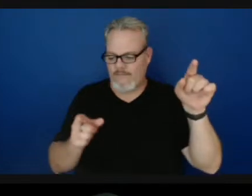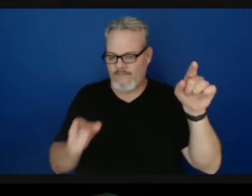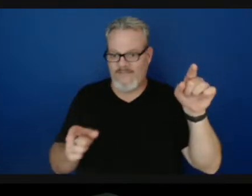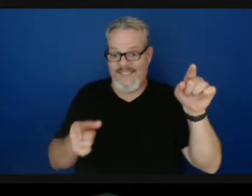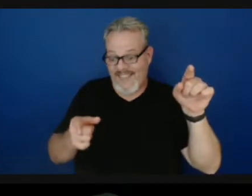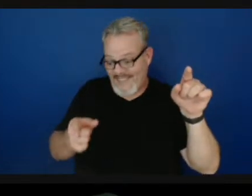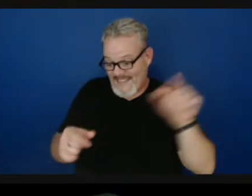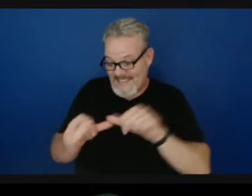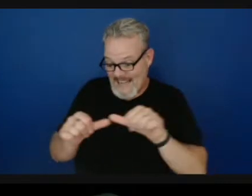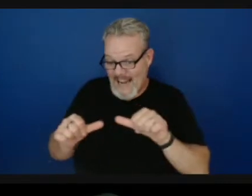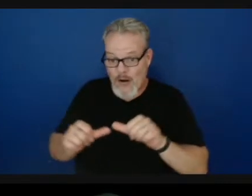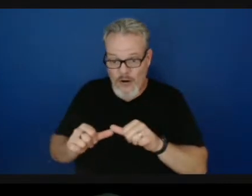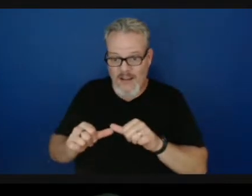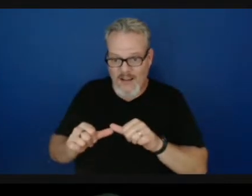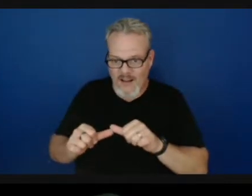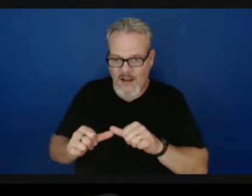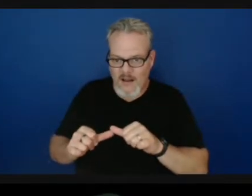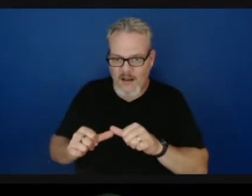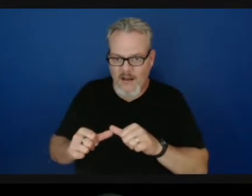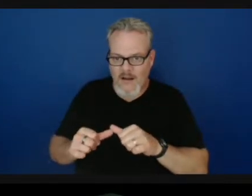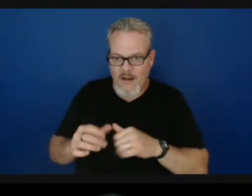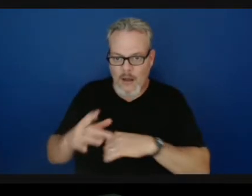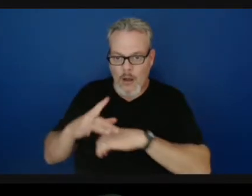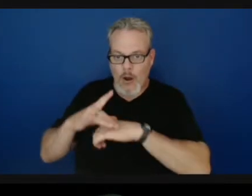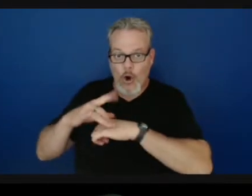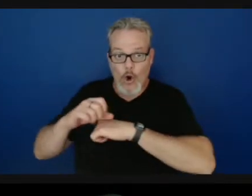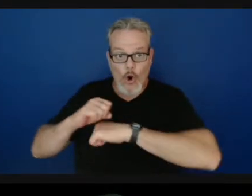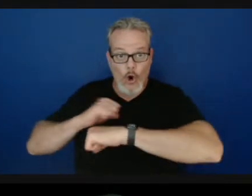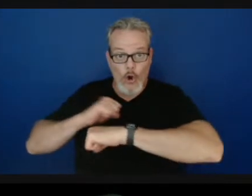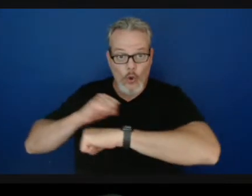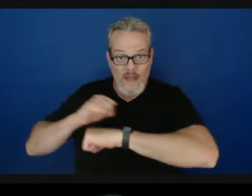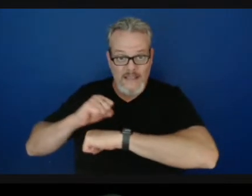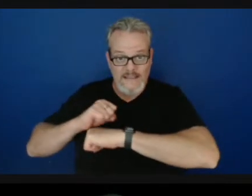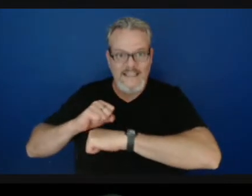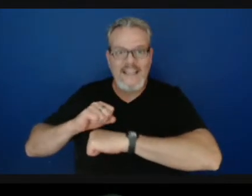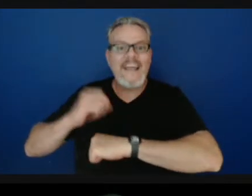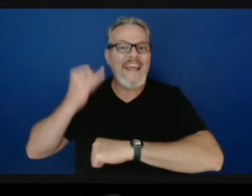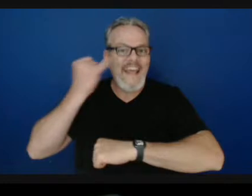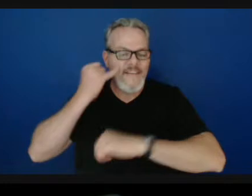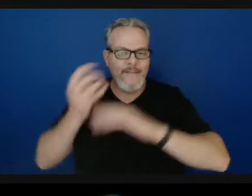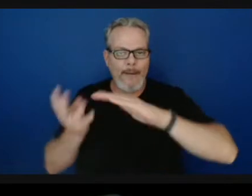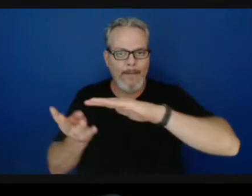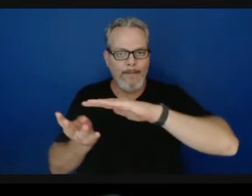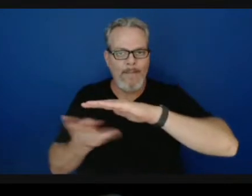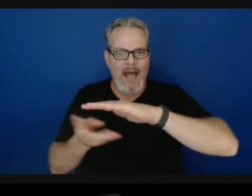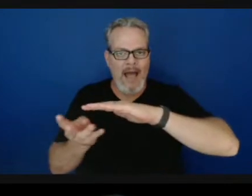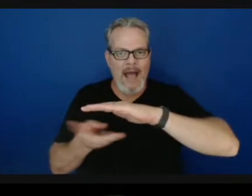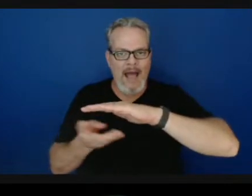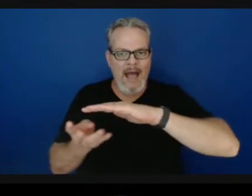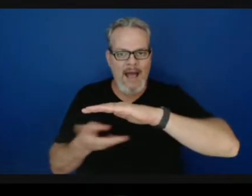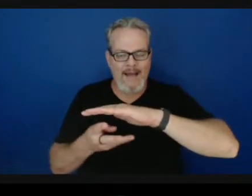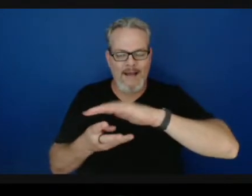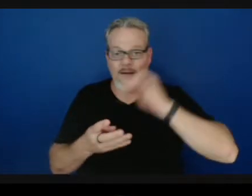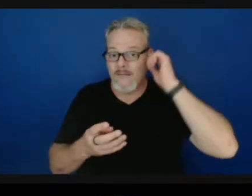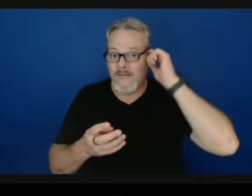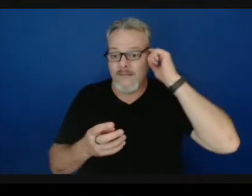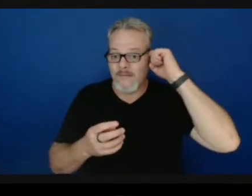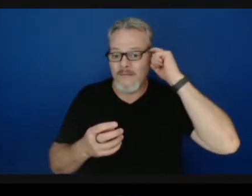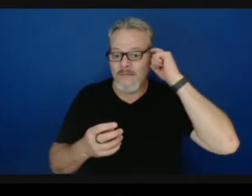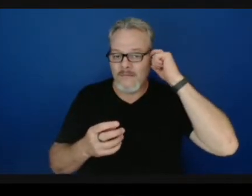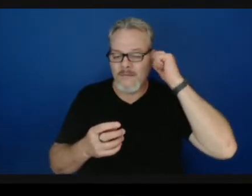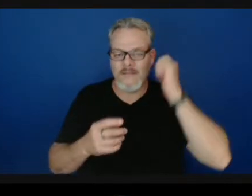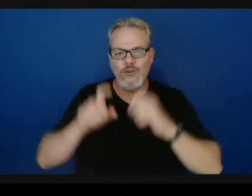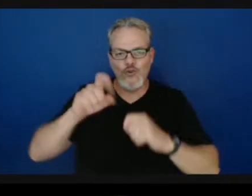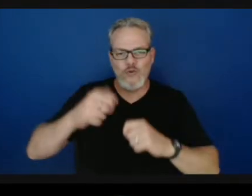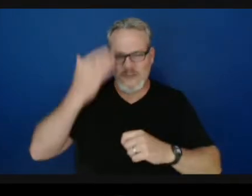now earthquakes when magma is moving into it and through it. So it's a little bit of knowing the parts of the volcano, the